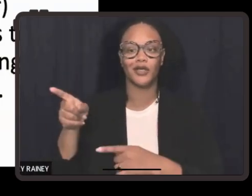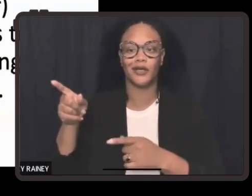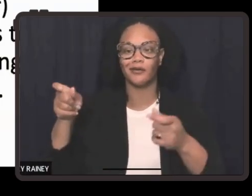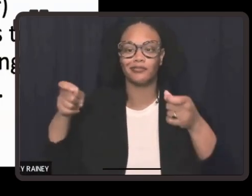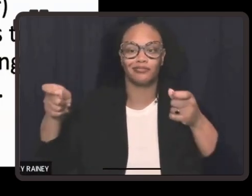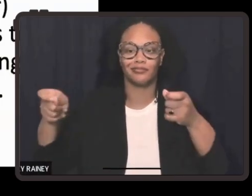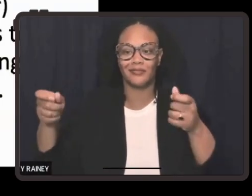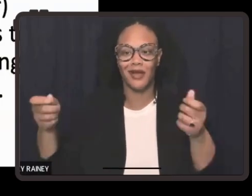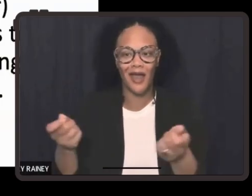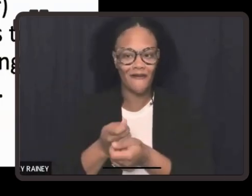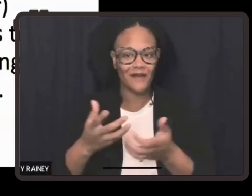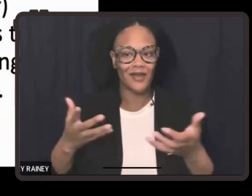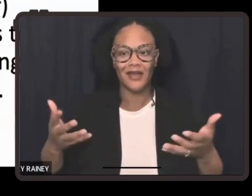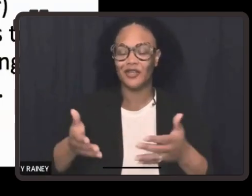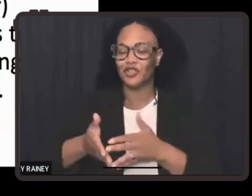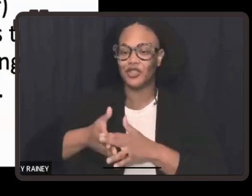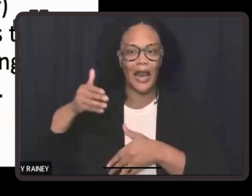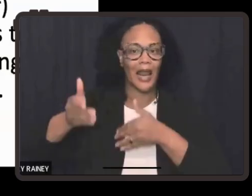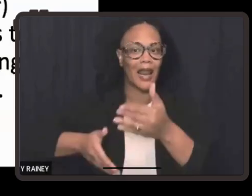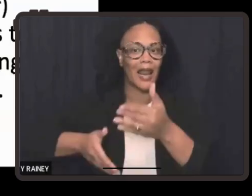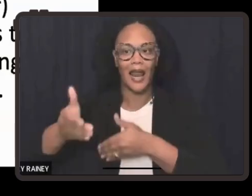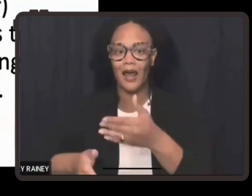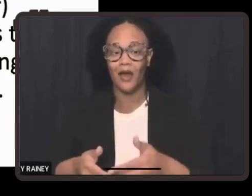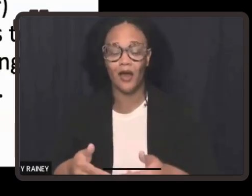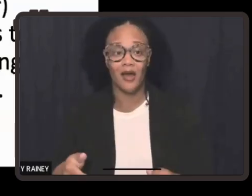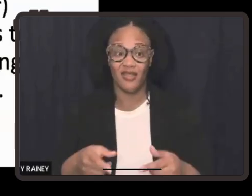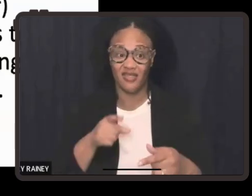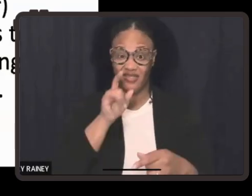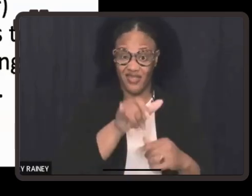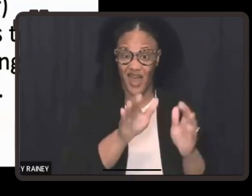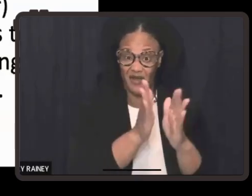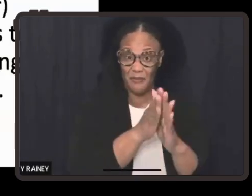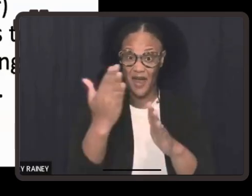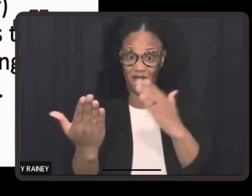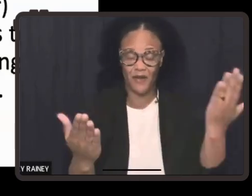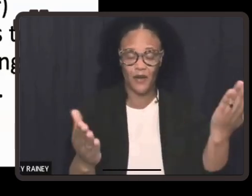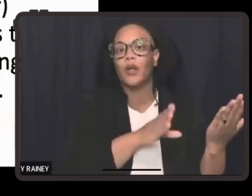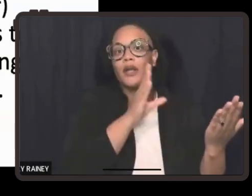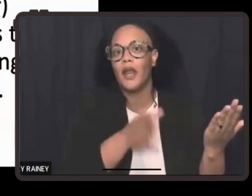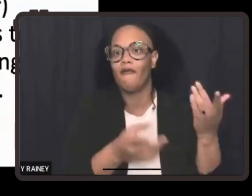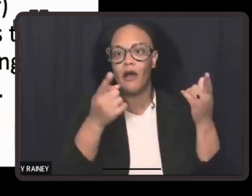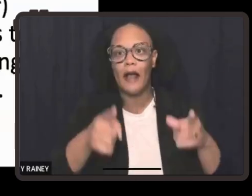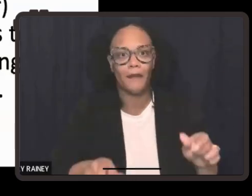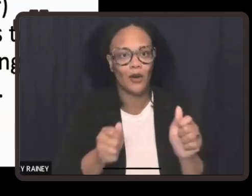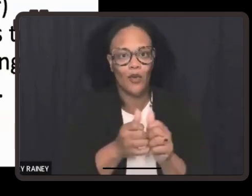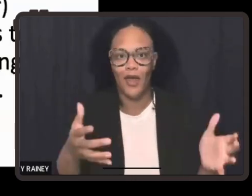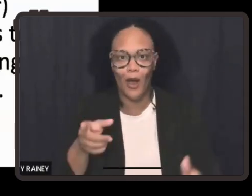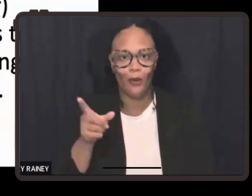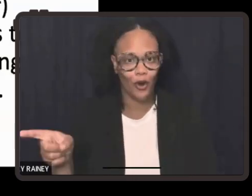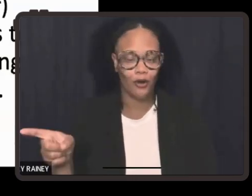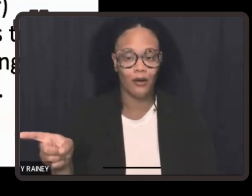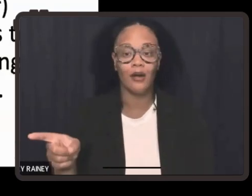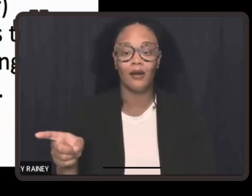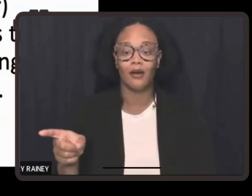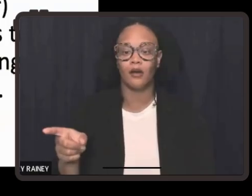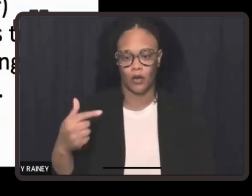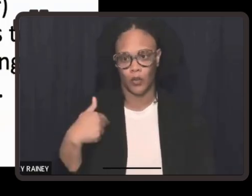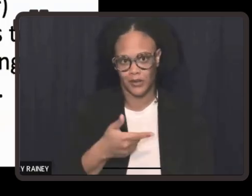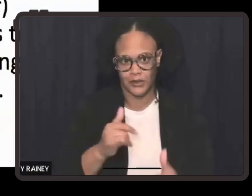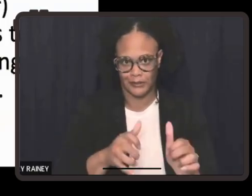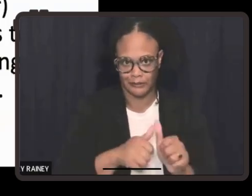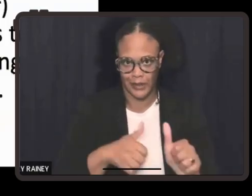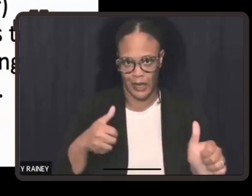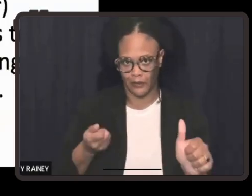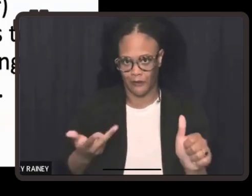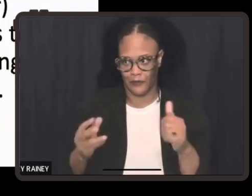have happened. And they're still being produced. We're behind on a couple. So